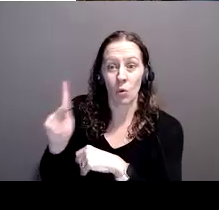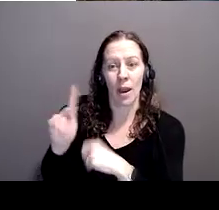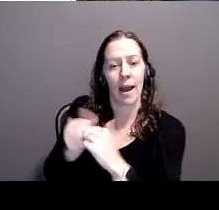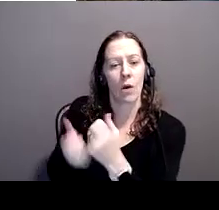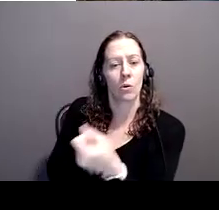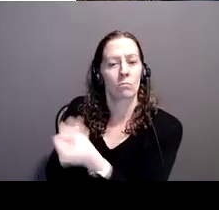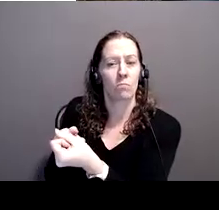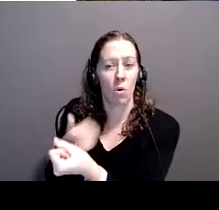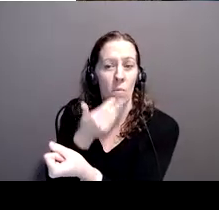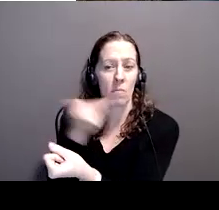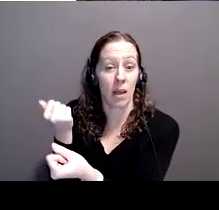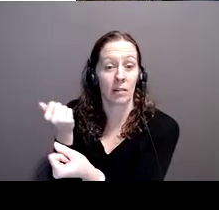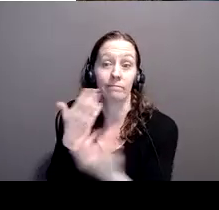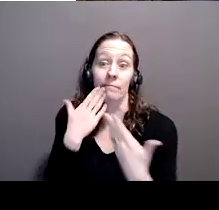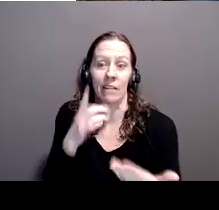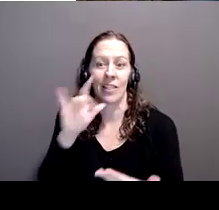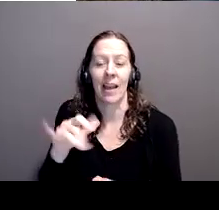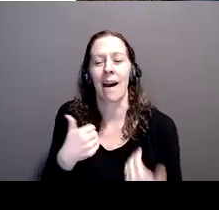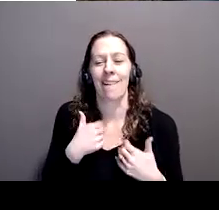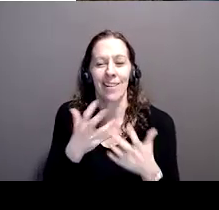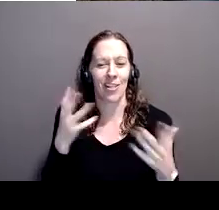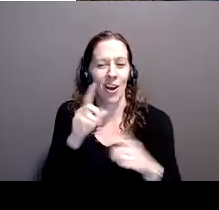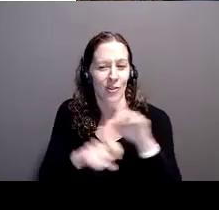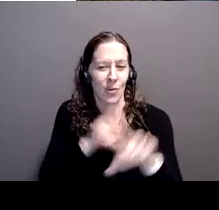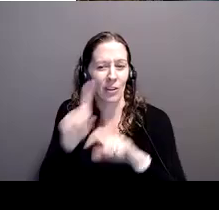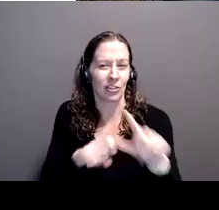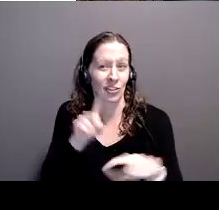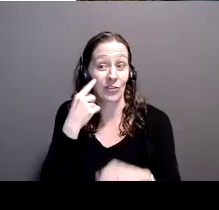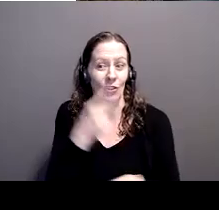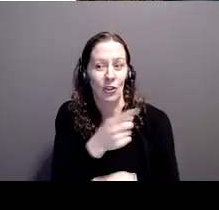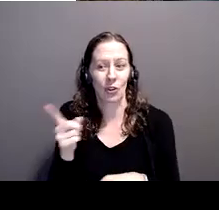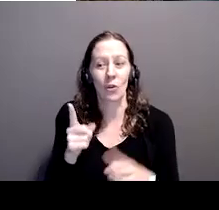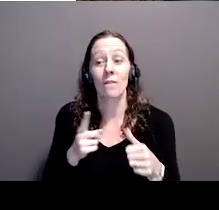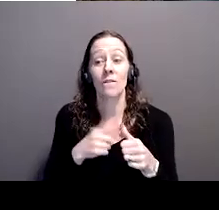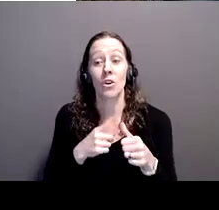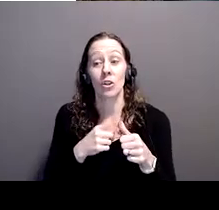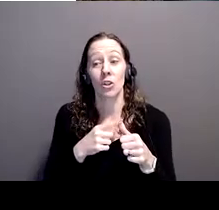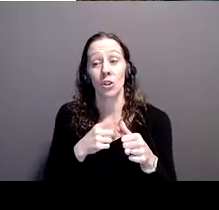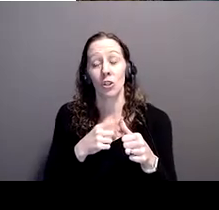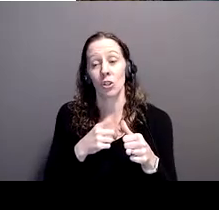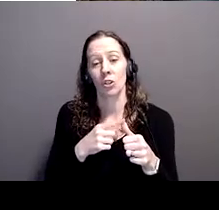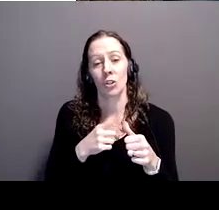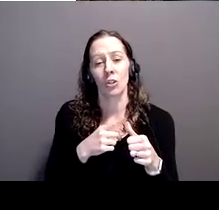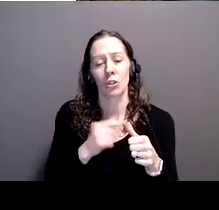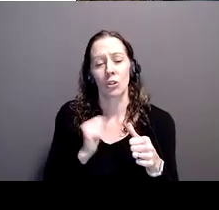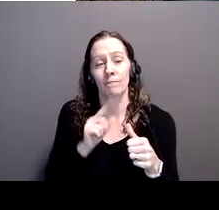lot of good questions for you. So the first question came in about what the percentage of homicides that